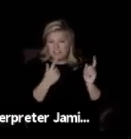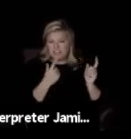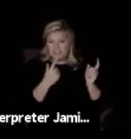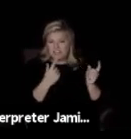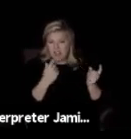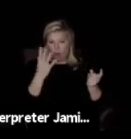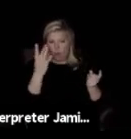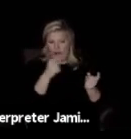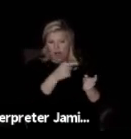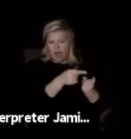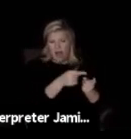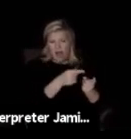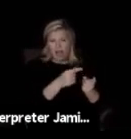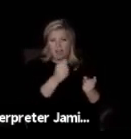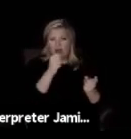right? The